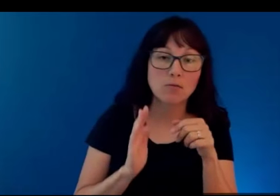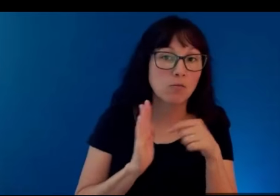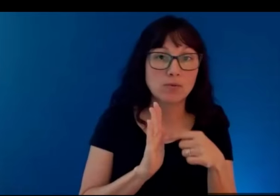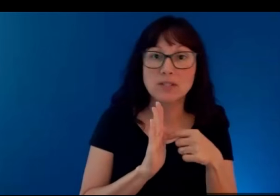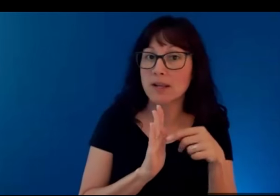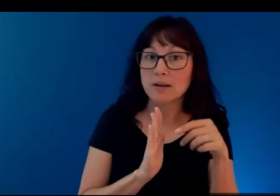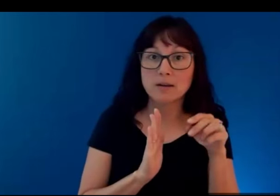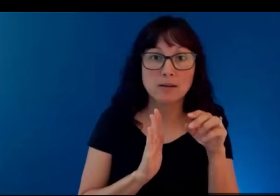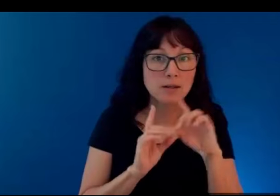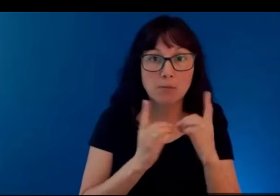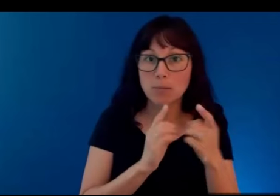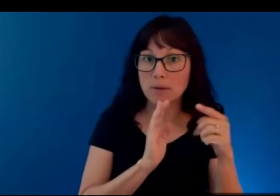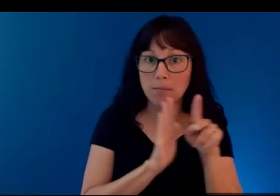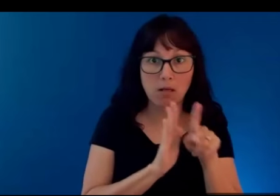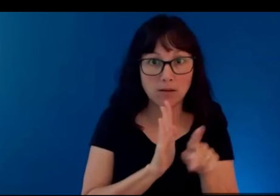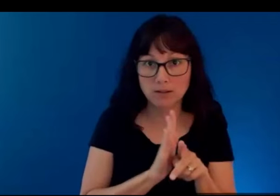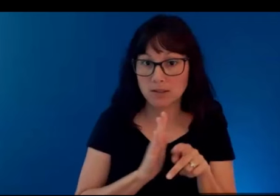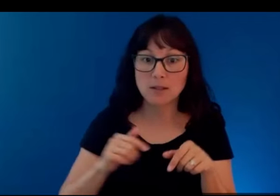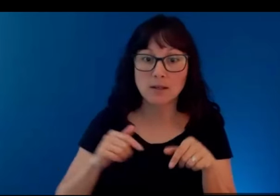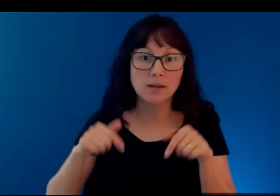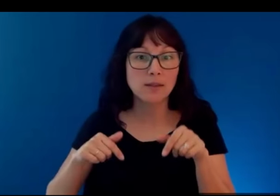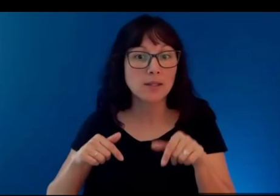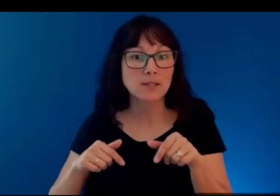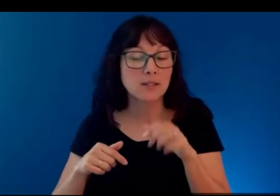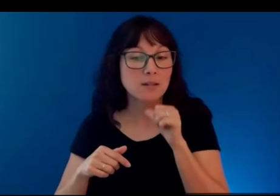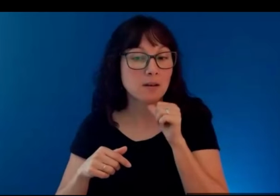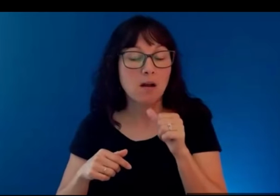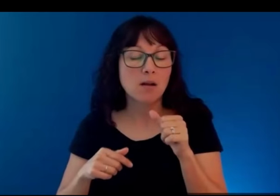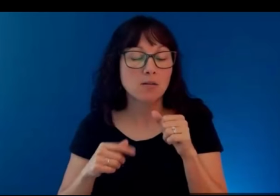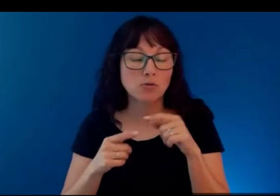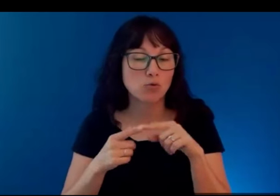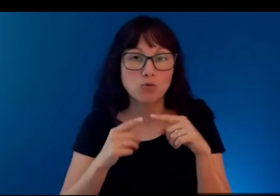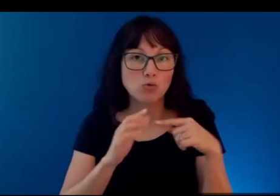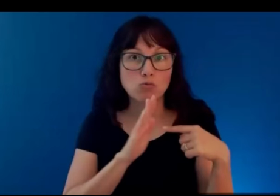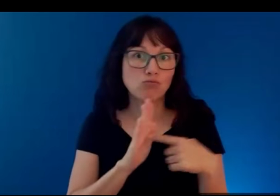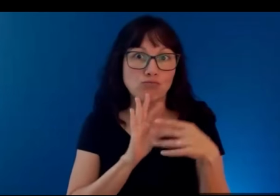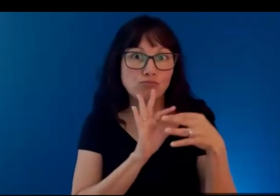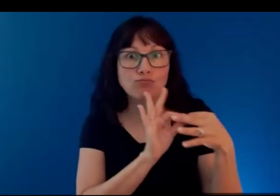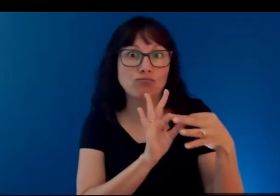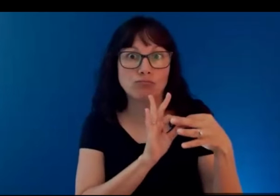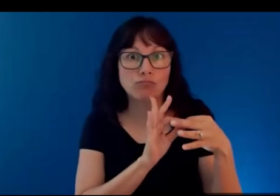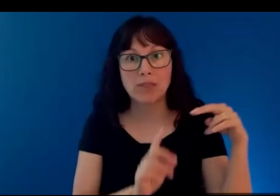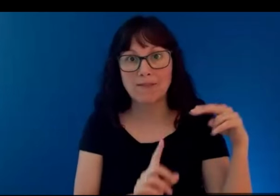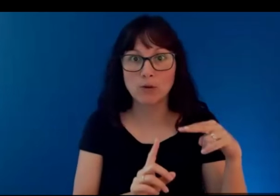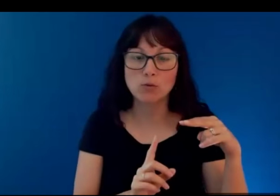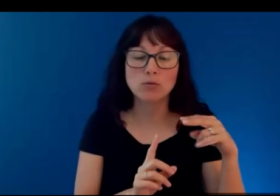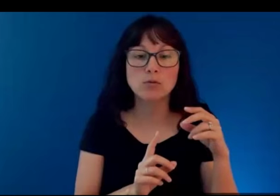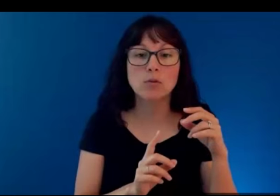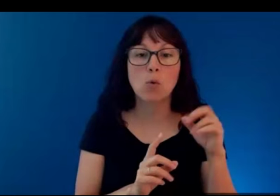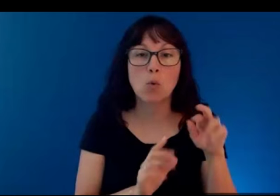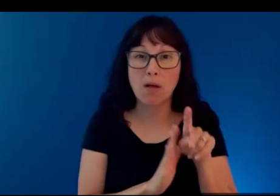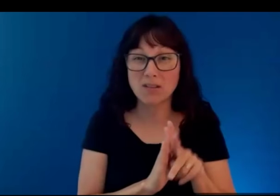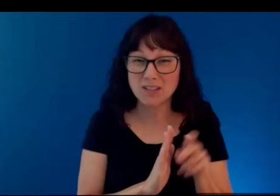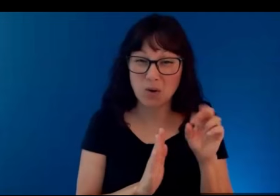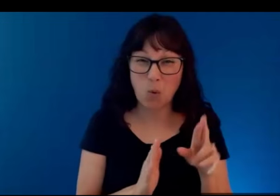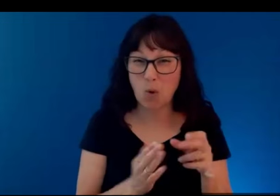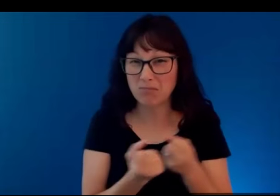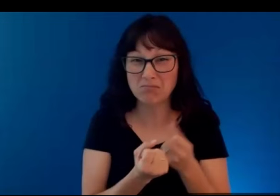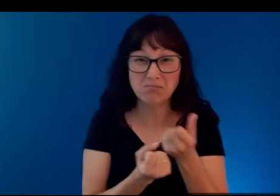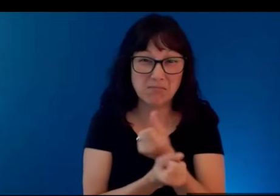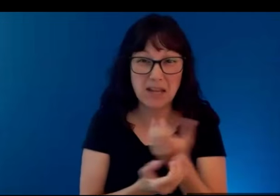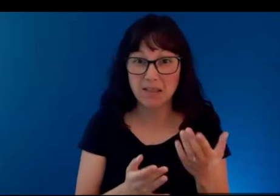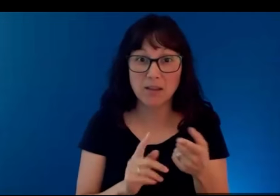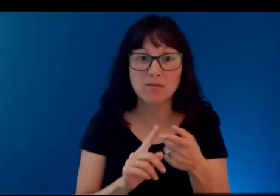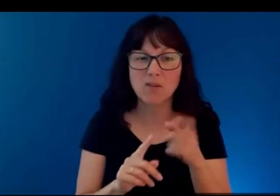This publication is not intended to represent the views or policy or be endorsed by any of the views expressed or materials provided by